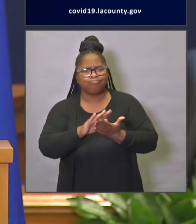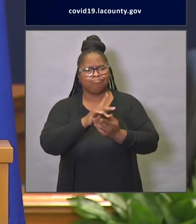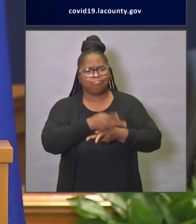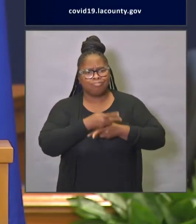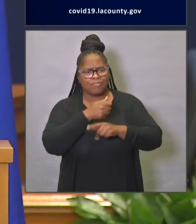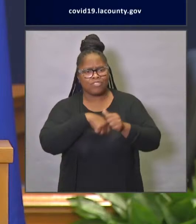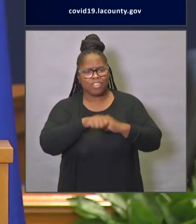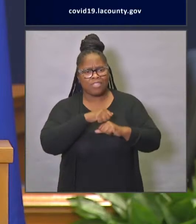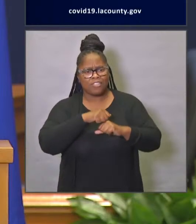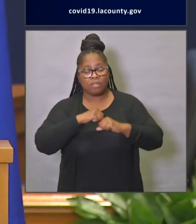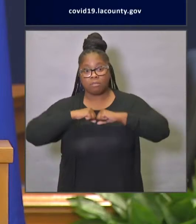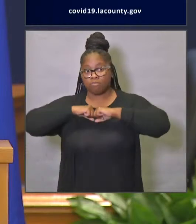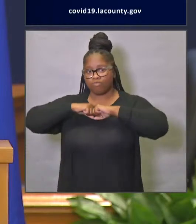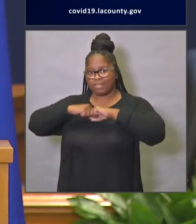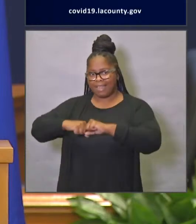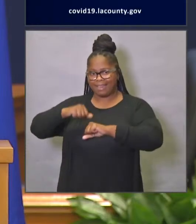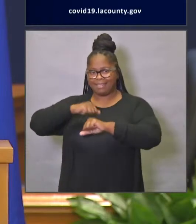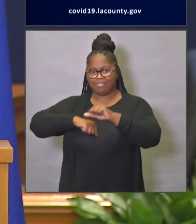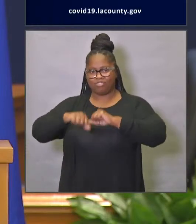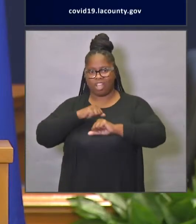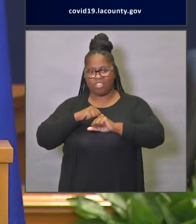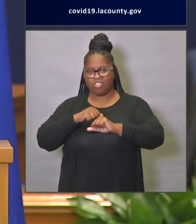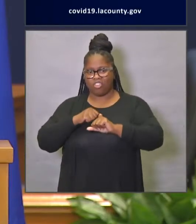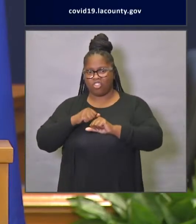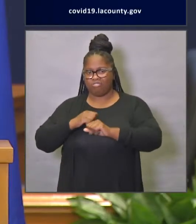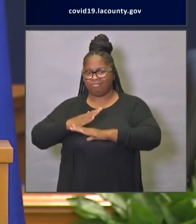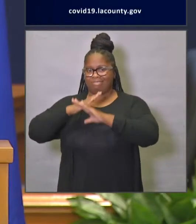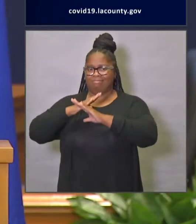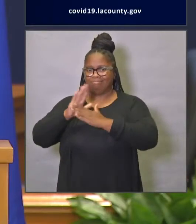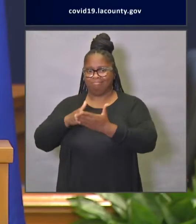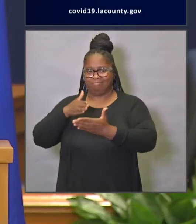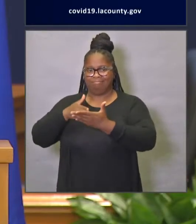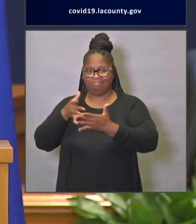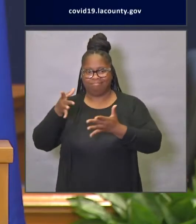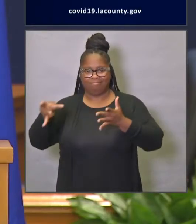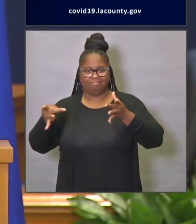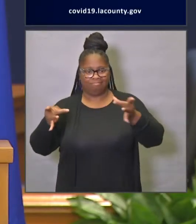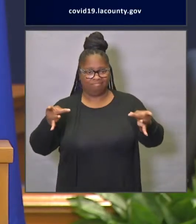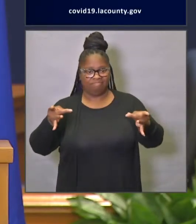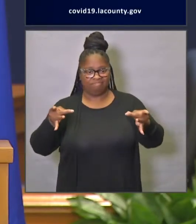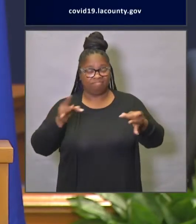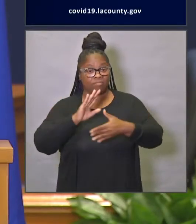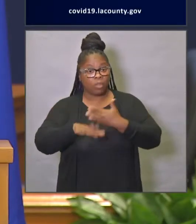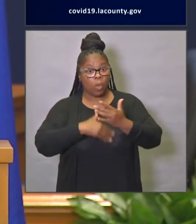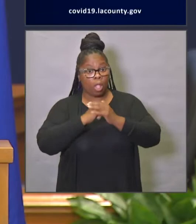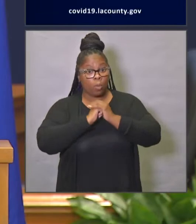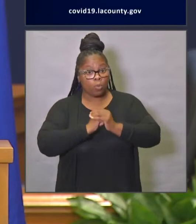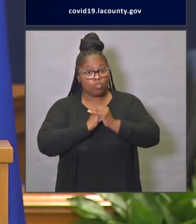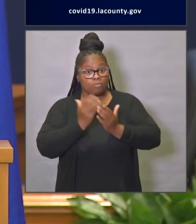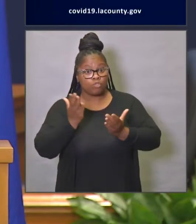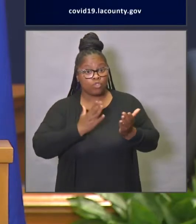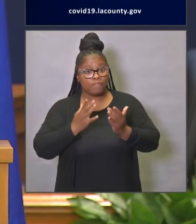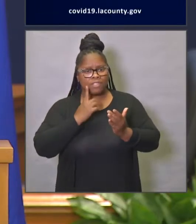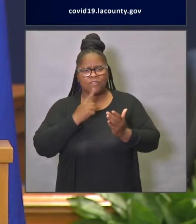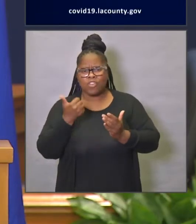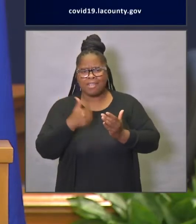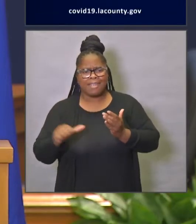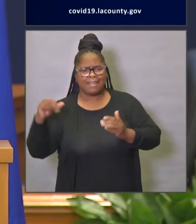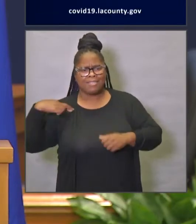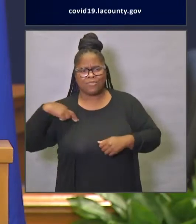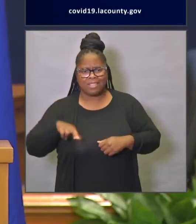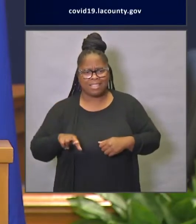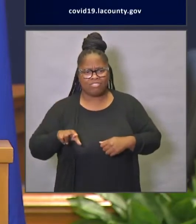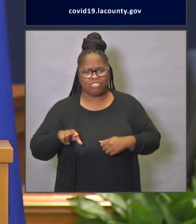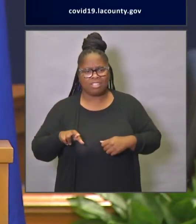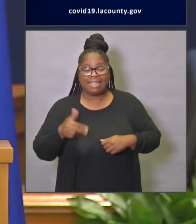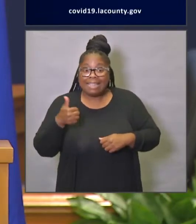each other from potentially becoming infected with COVID-19. All worship services for every denomination